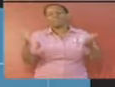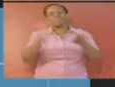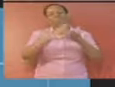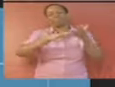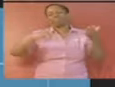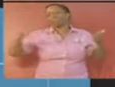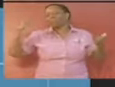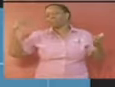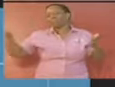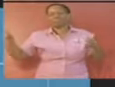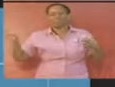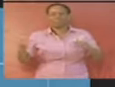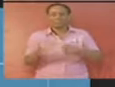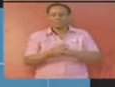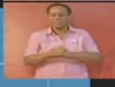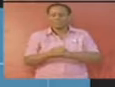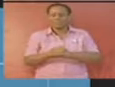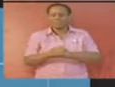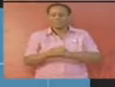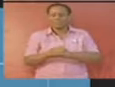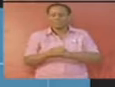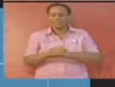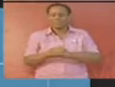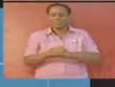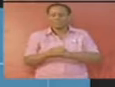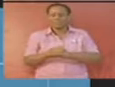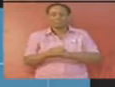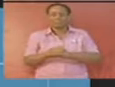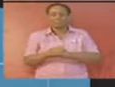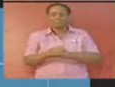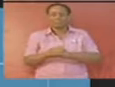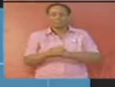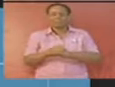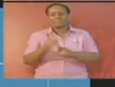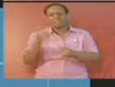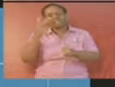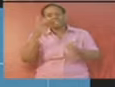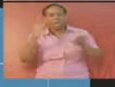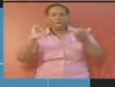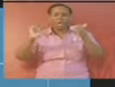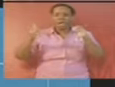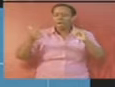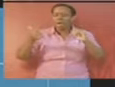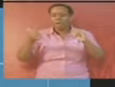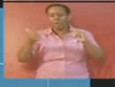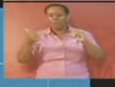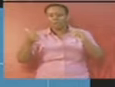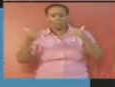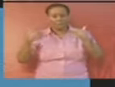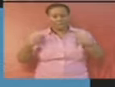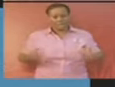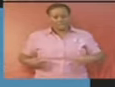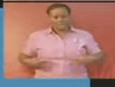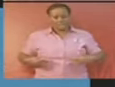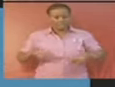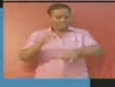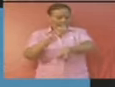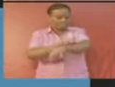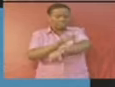worldwide. It just gives an idea of the skin manifestations of this disease on the left-hand side of the picture. Next slide.